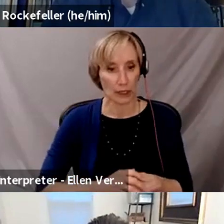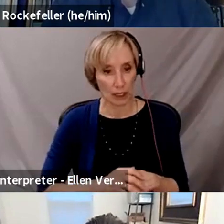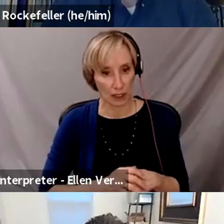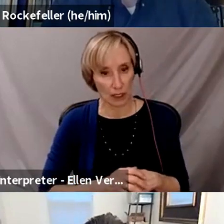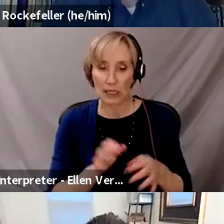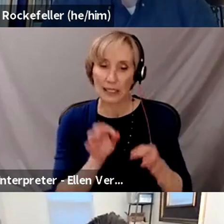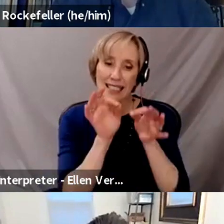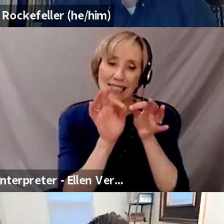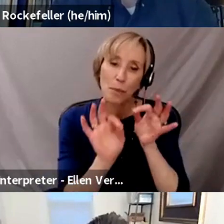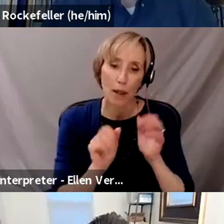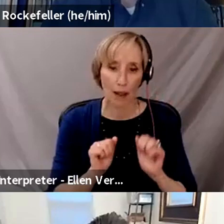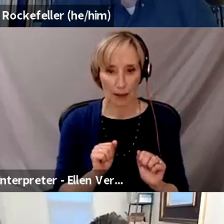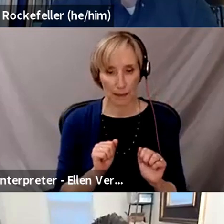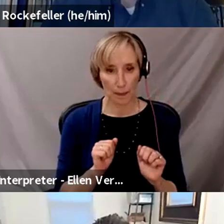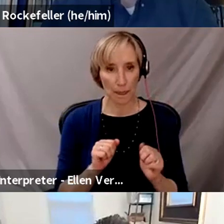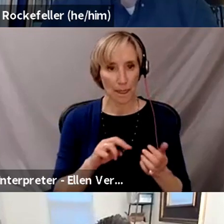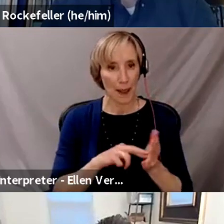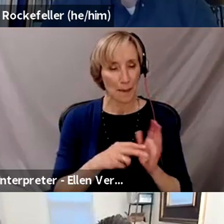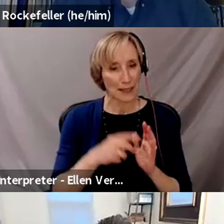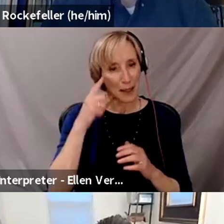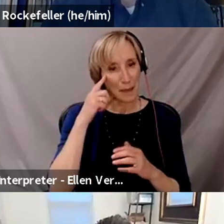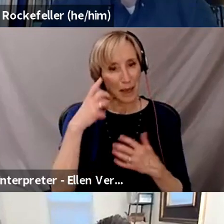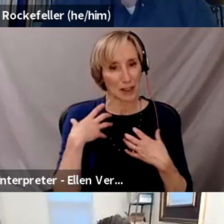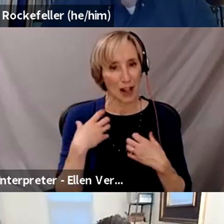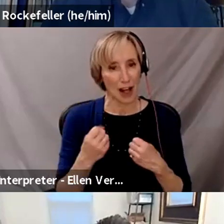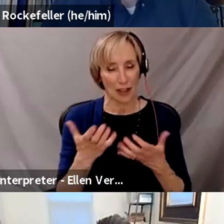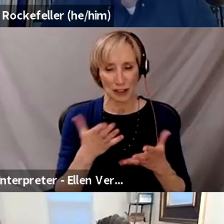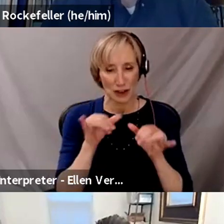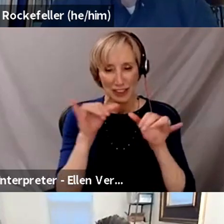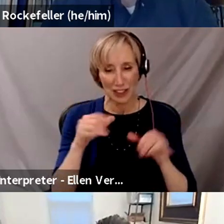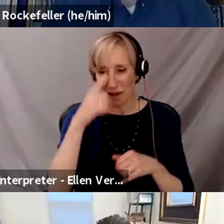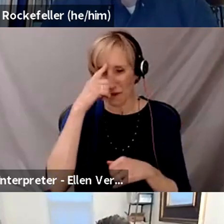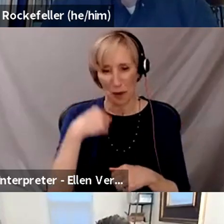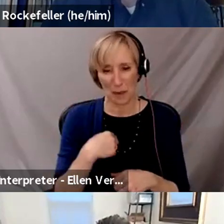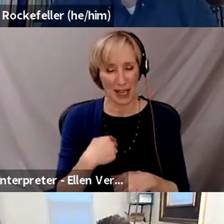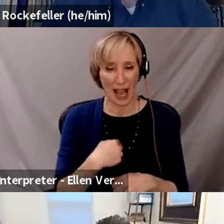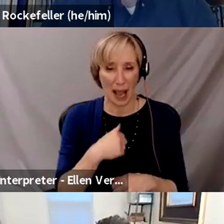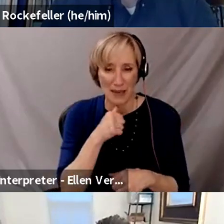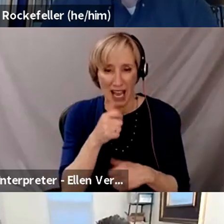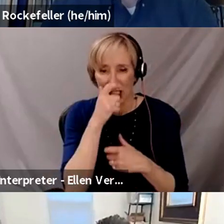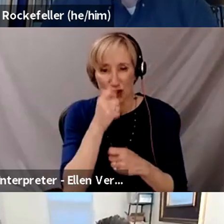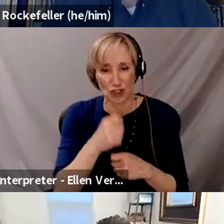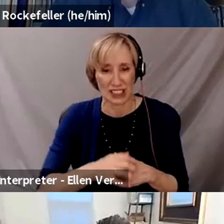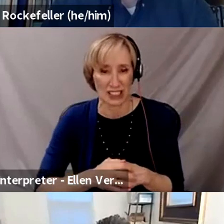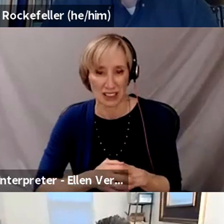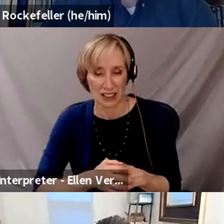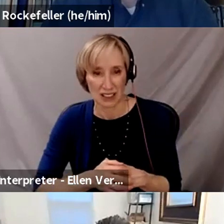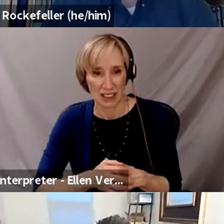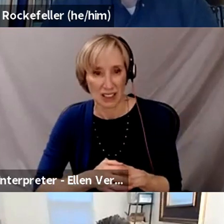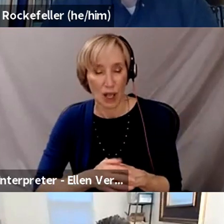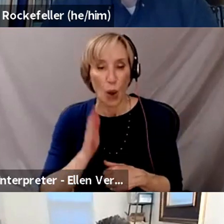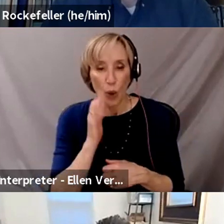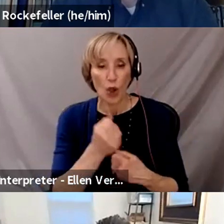makes, the mental health service system unappealing because I'm afraid that it's going to put me through more